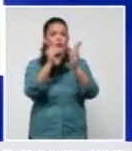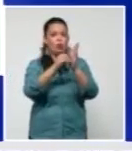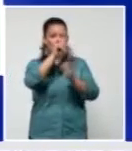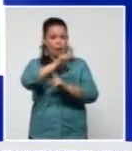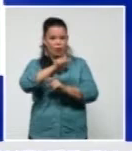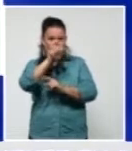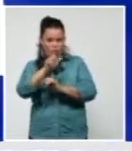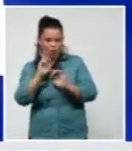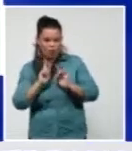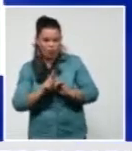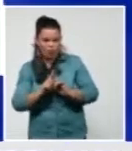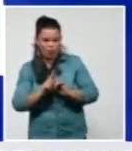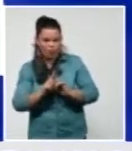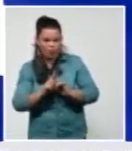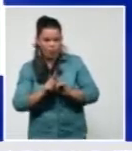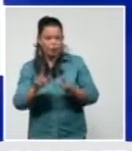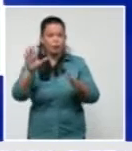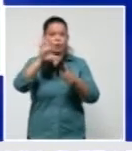rate of